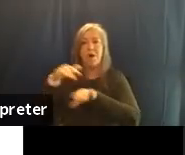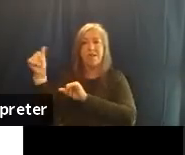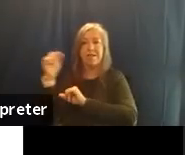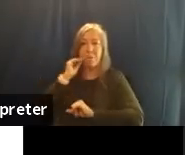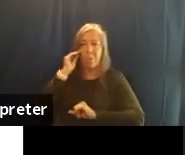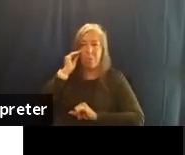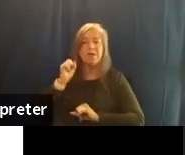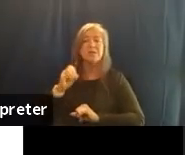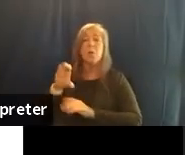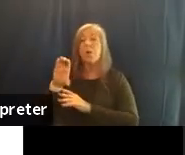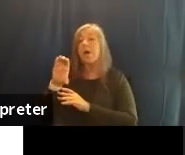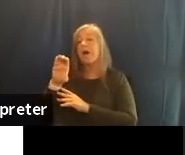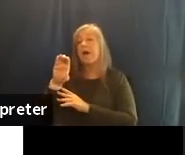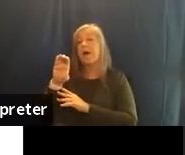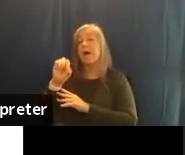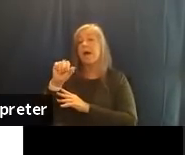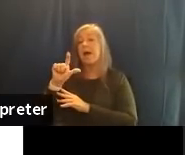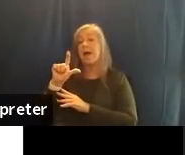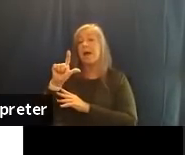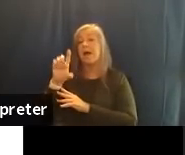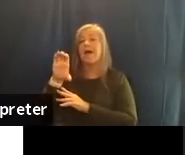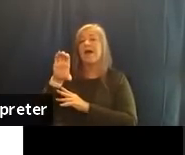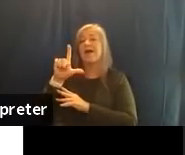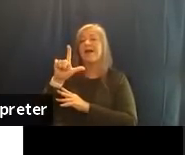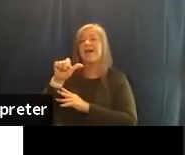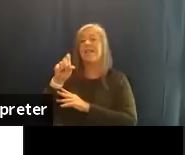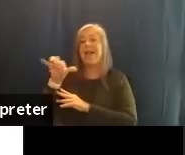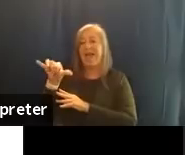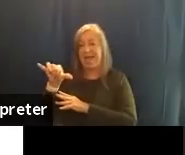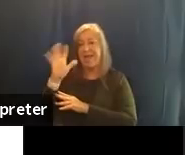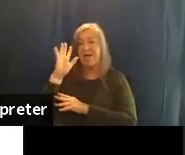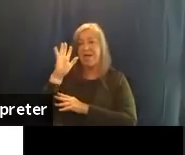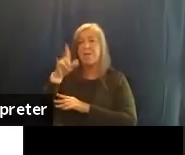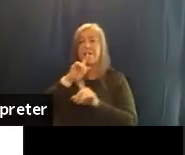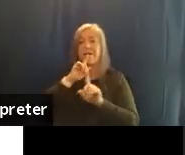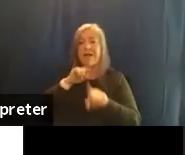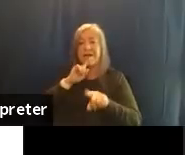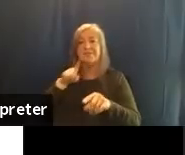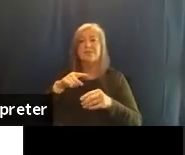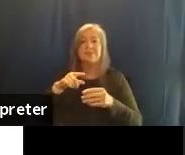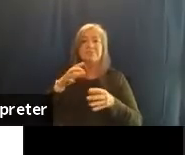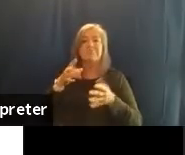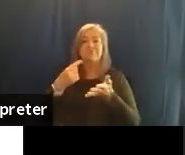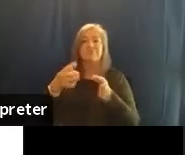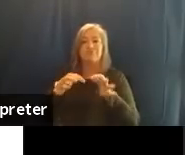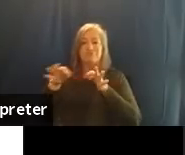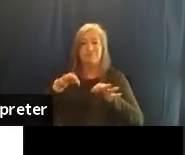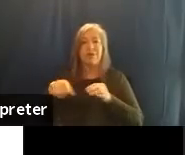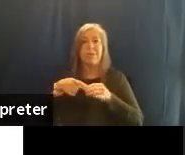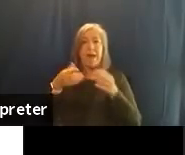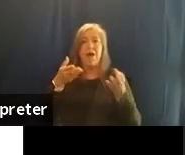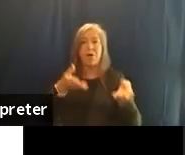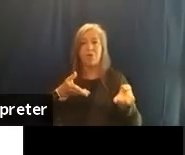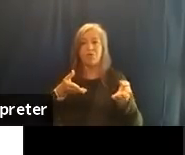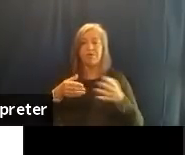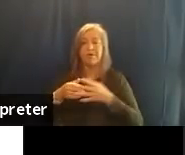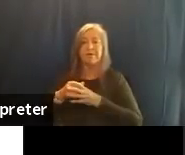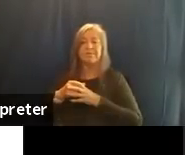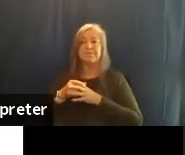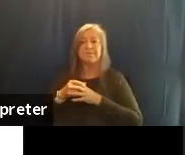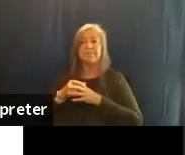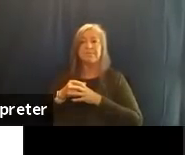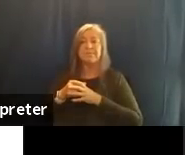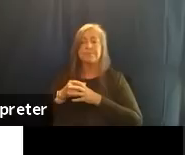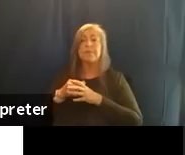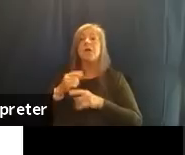done. Here is the Health Check app, and Clay will talk about instructions. And actually, I think later today